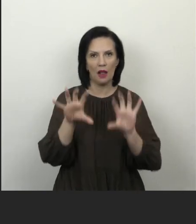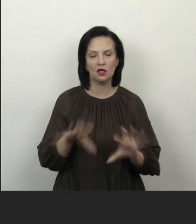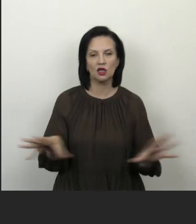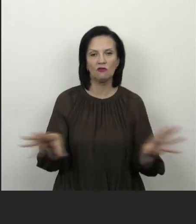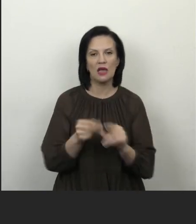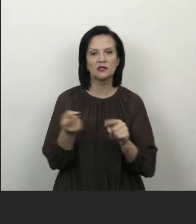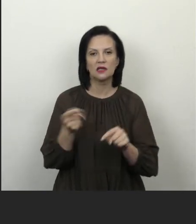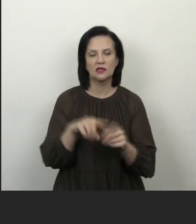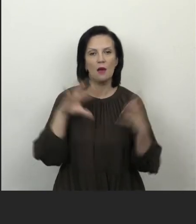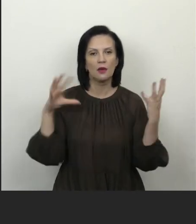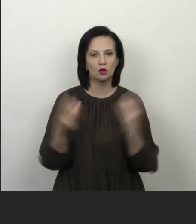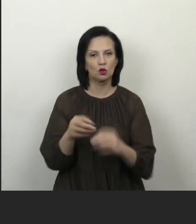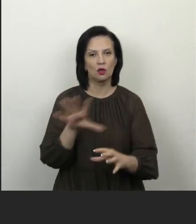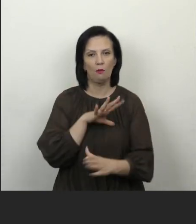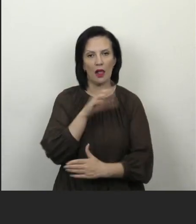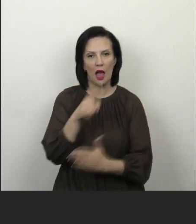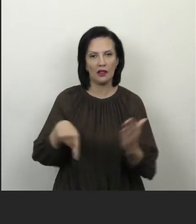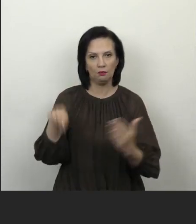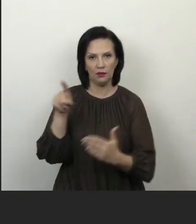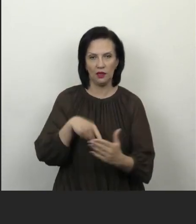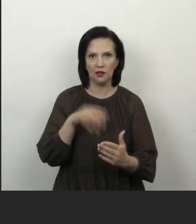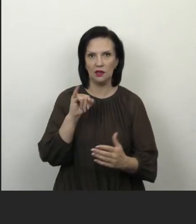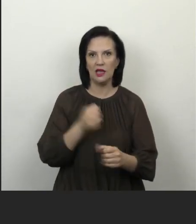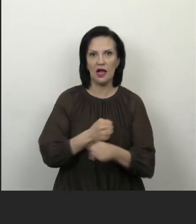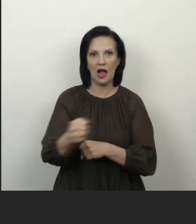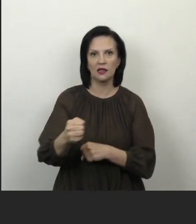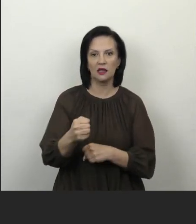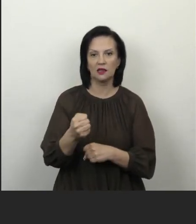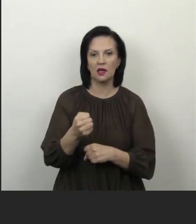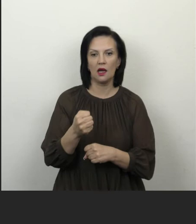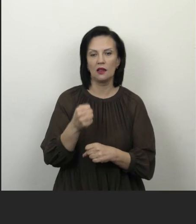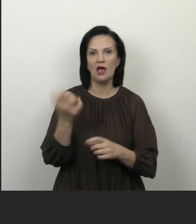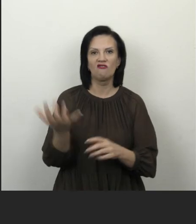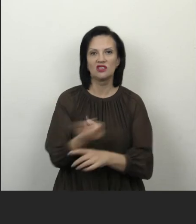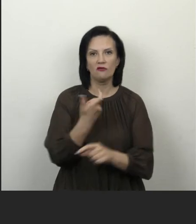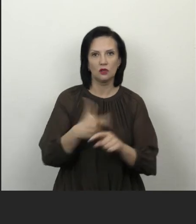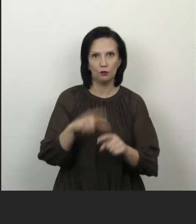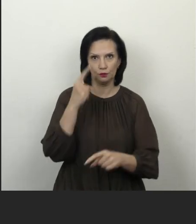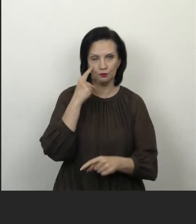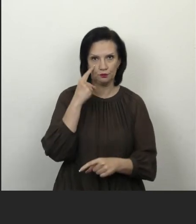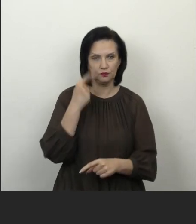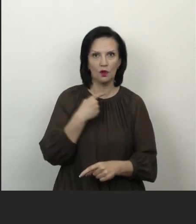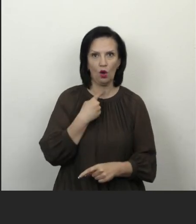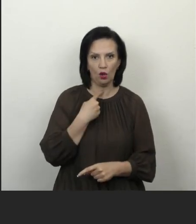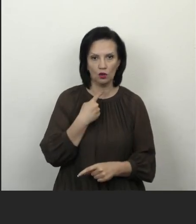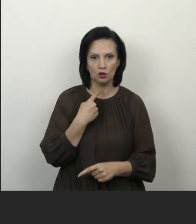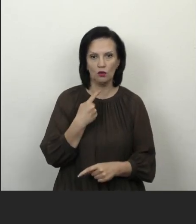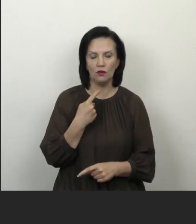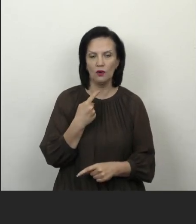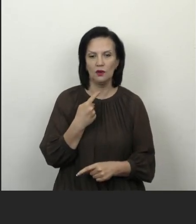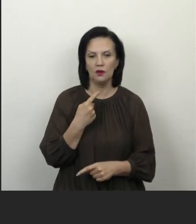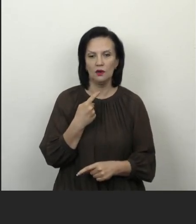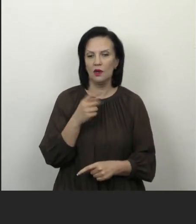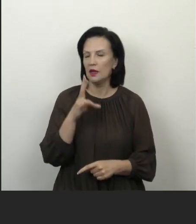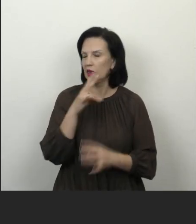violated this regulation. The results were revoked, and the candidate